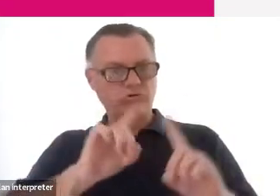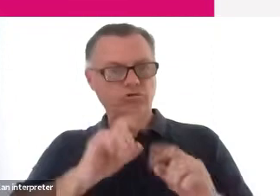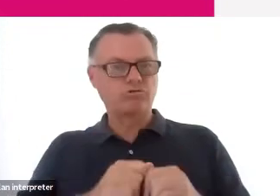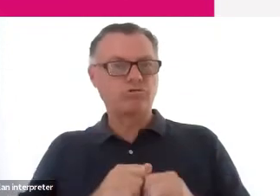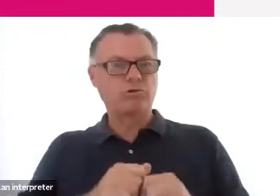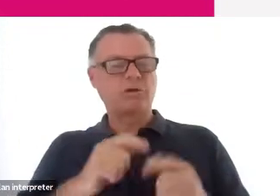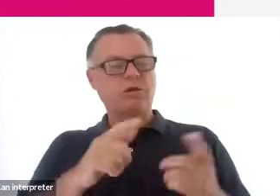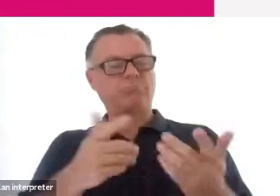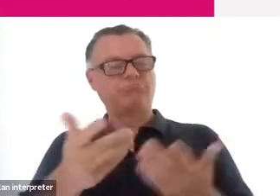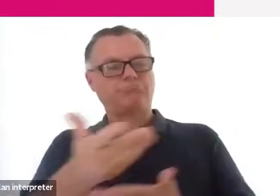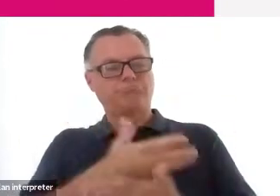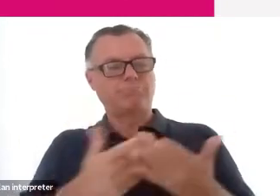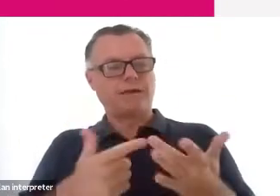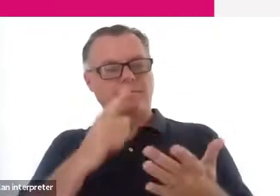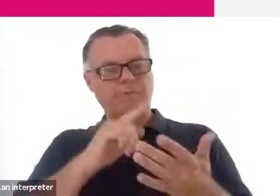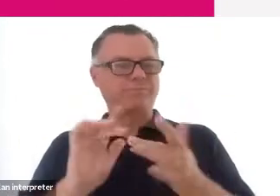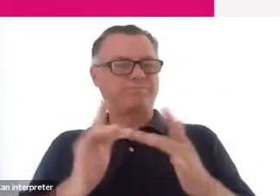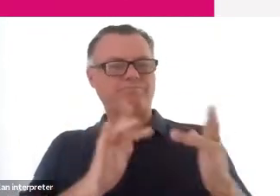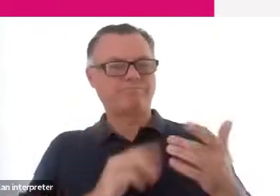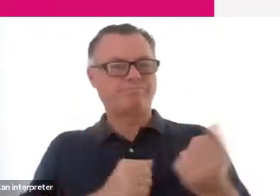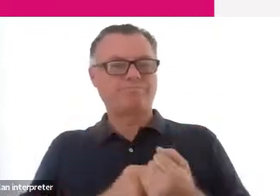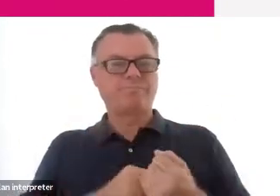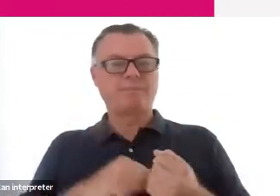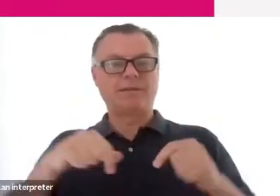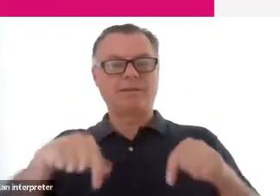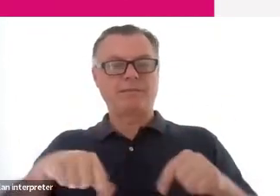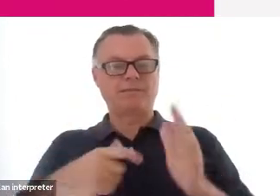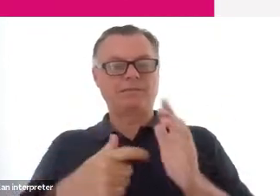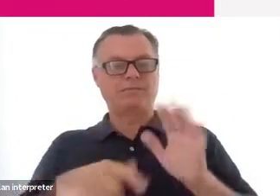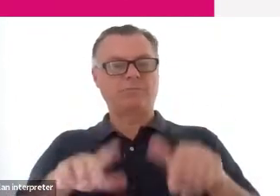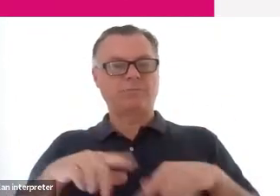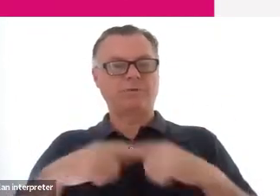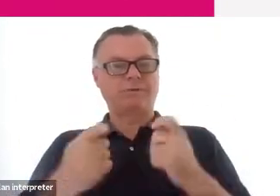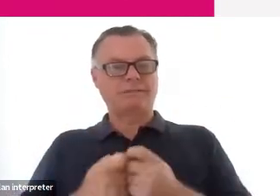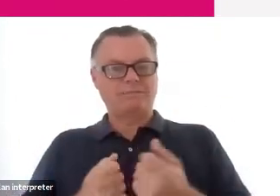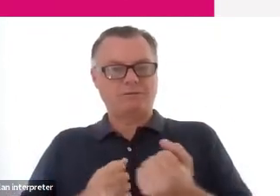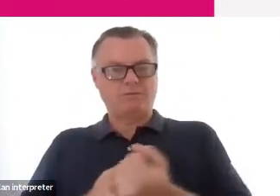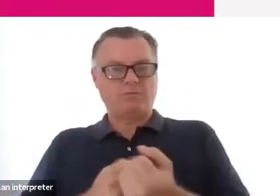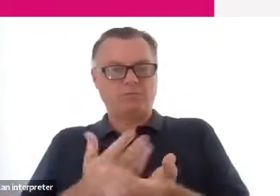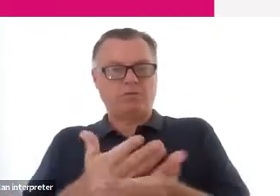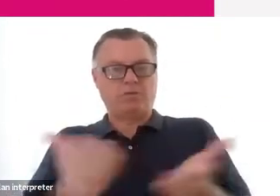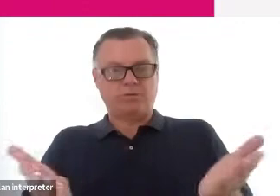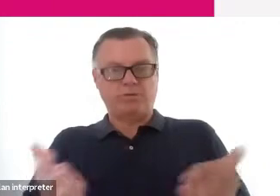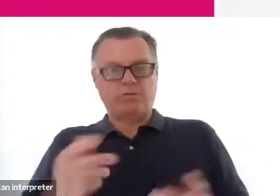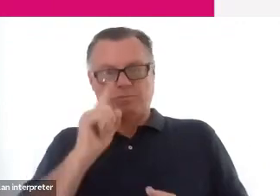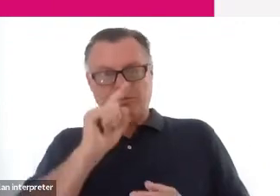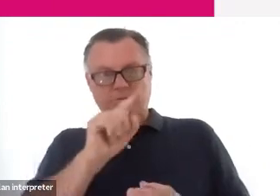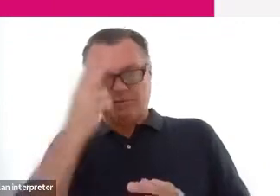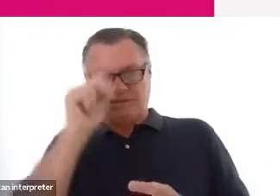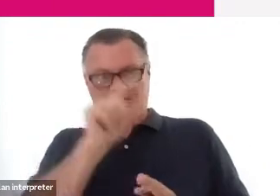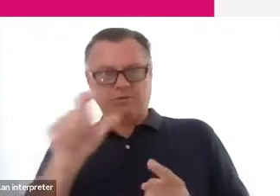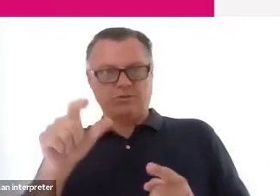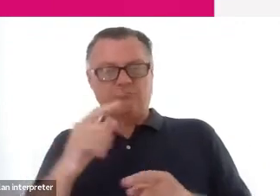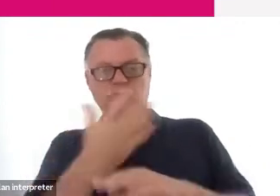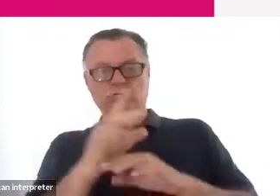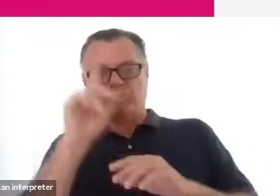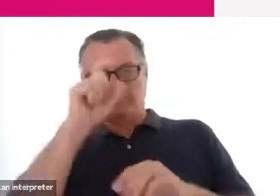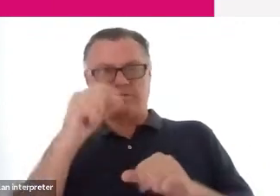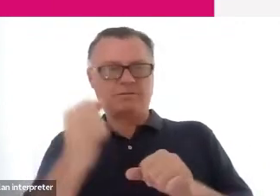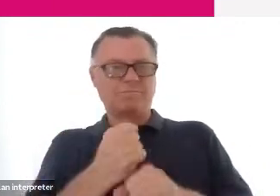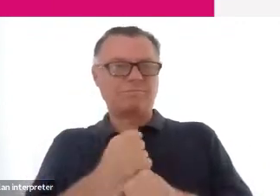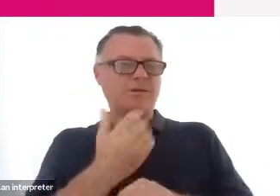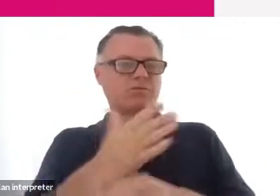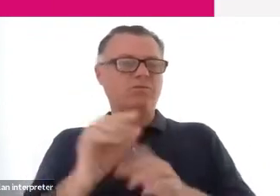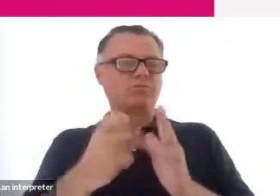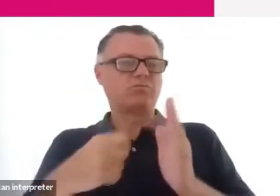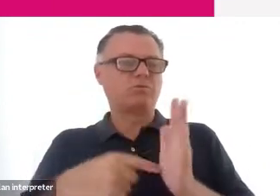their journeys. The remarkable team is simply the facilitator of the skills and hard-won experience of the coaches and presenters over the program. I think